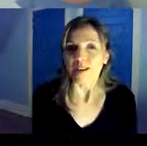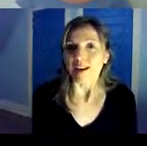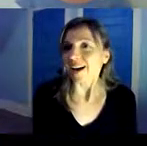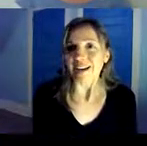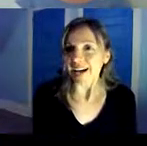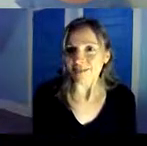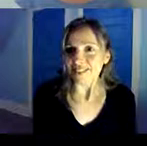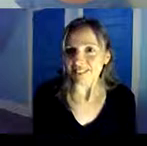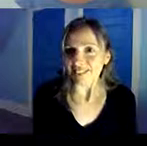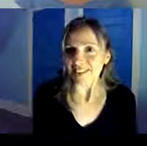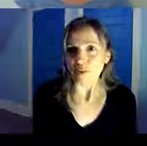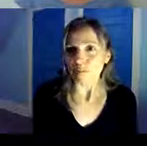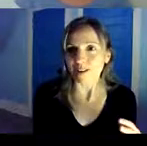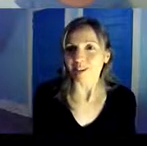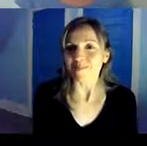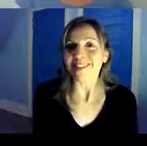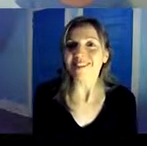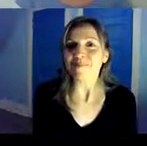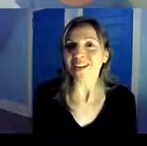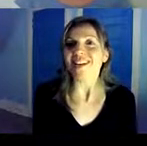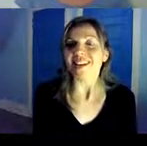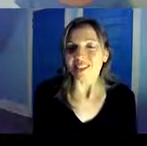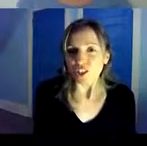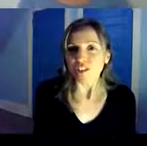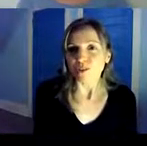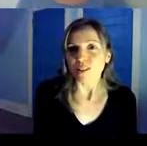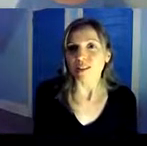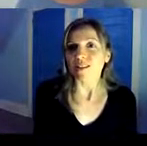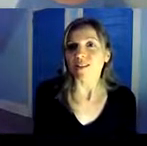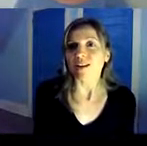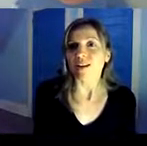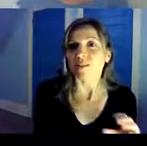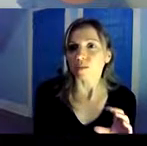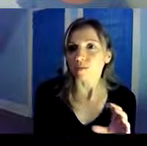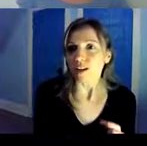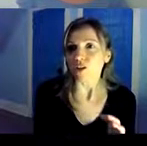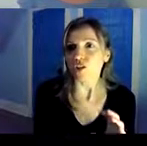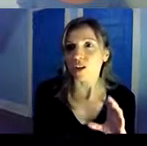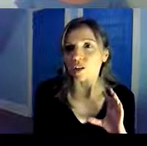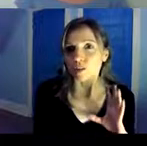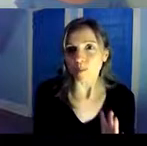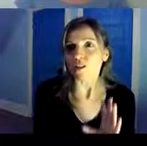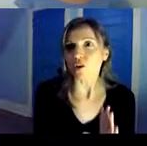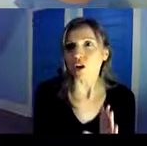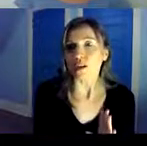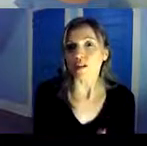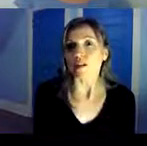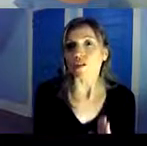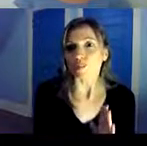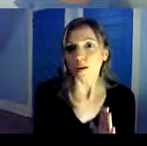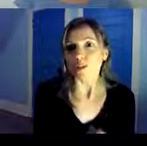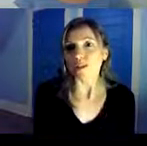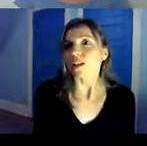them. I haven't done this, so I'm not recommending it, but she uses fresh Japanese